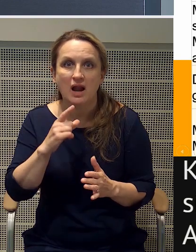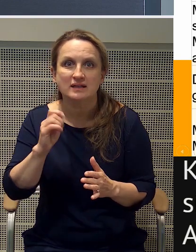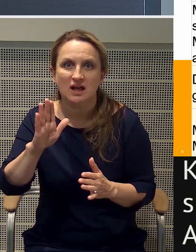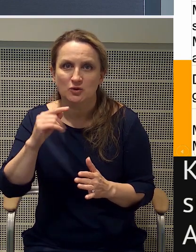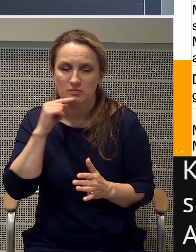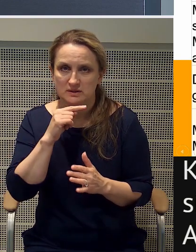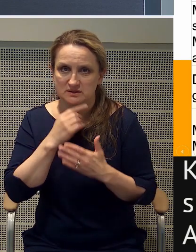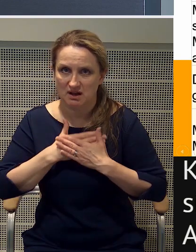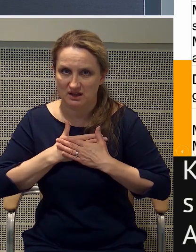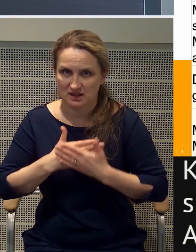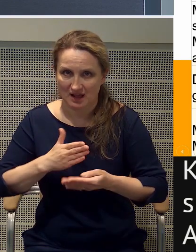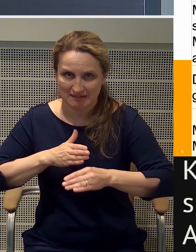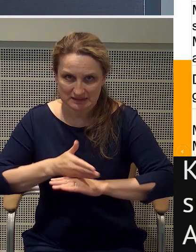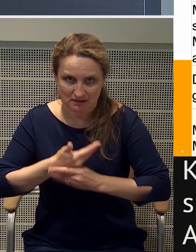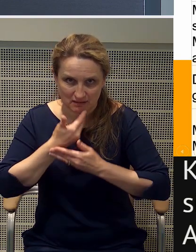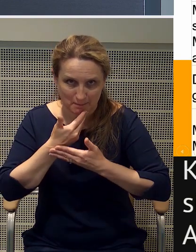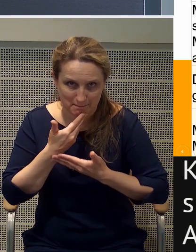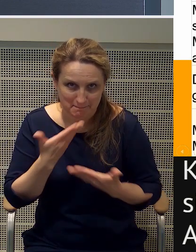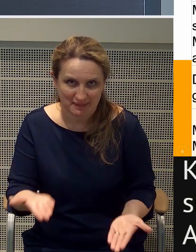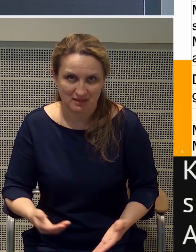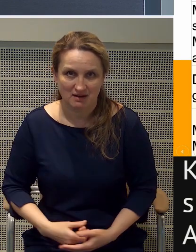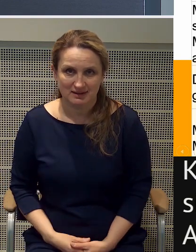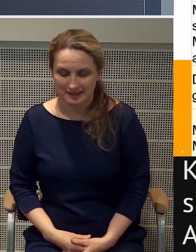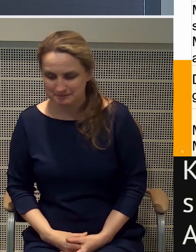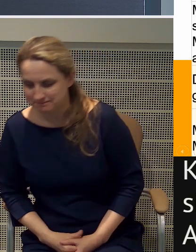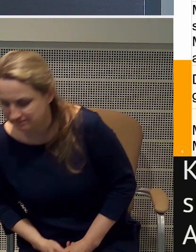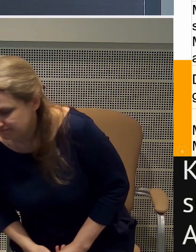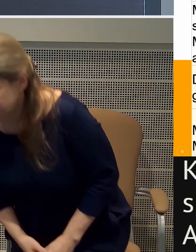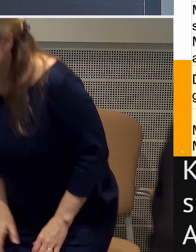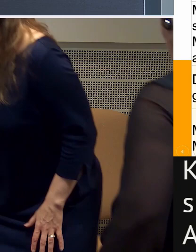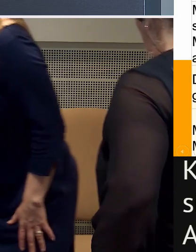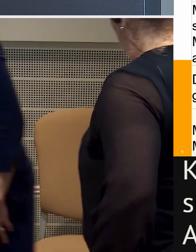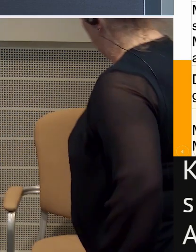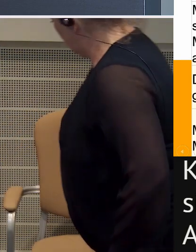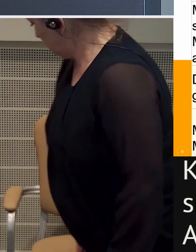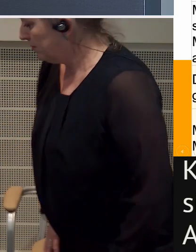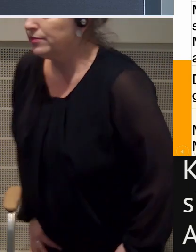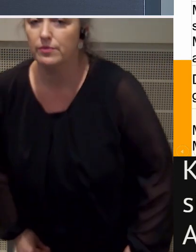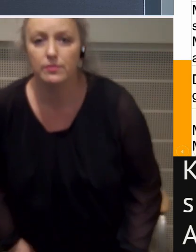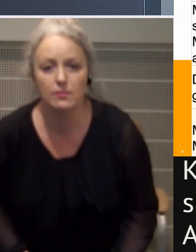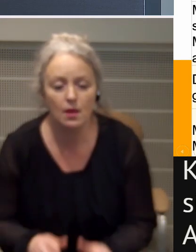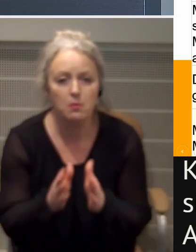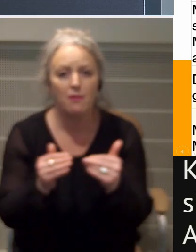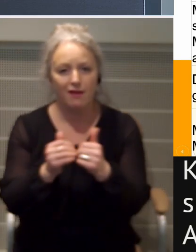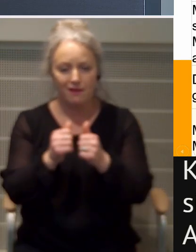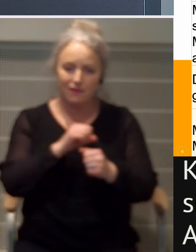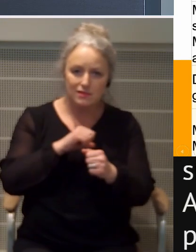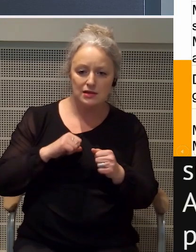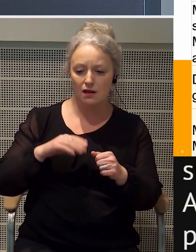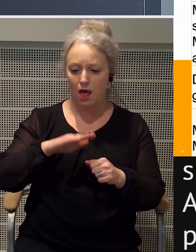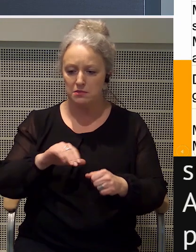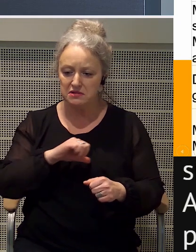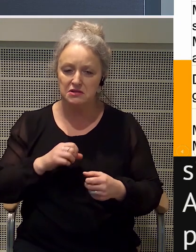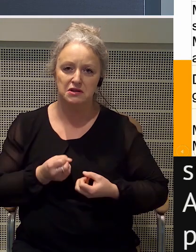I would like to thank Alexander's father. I have little to add because the best way to illustrate